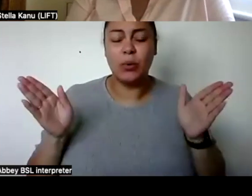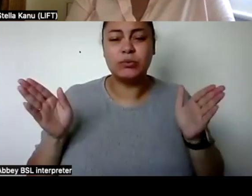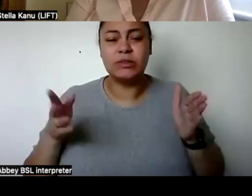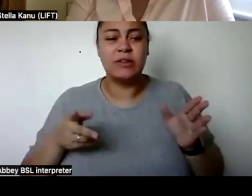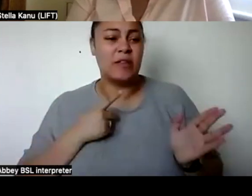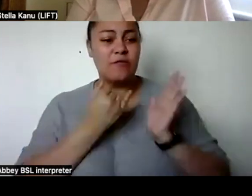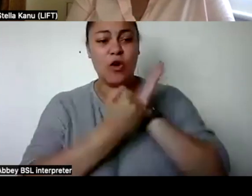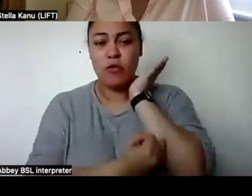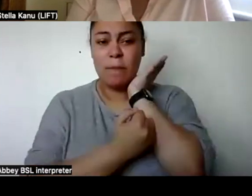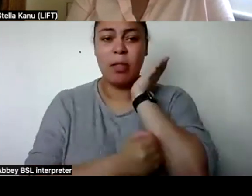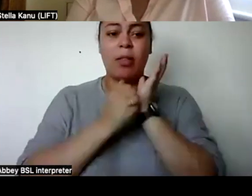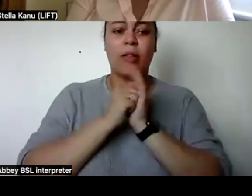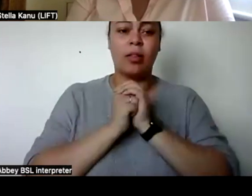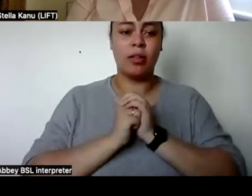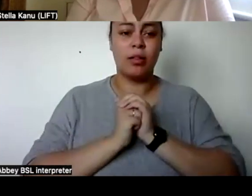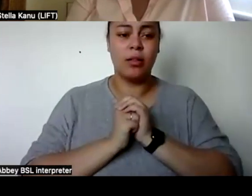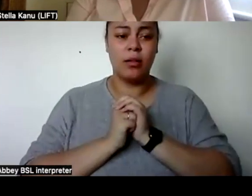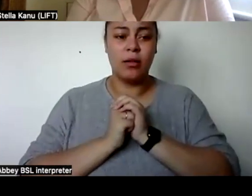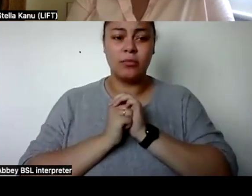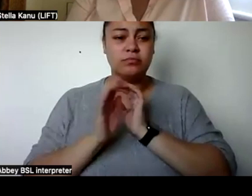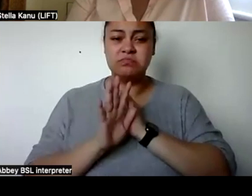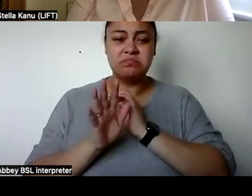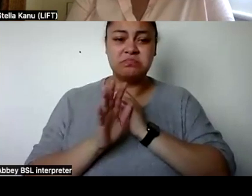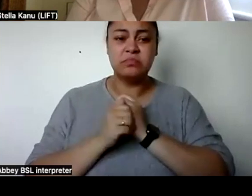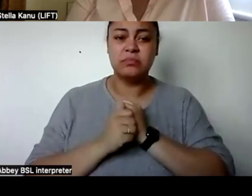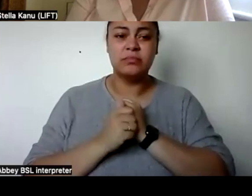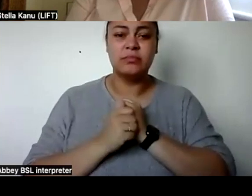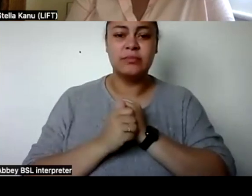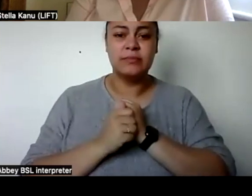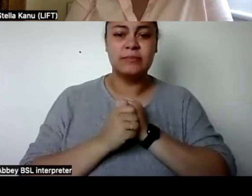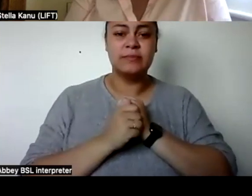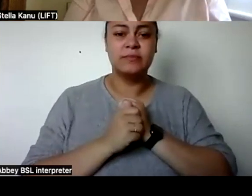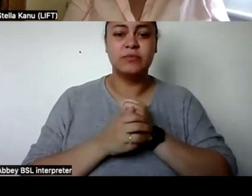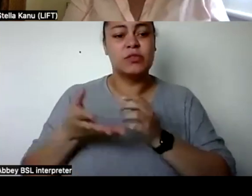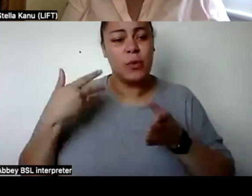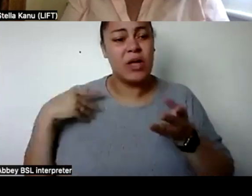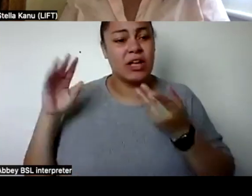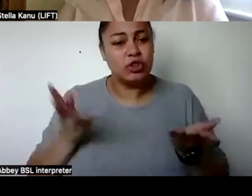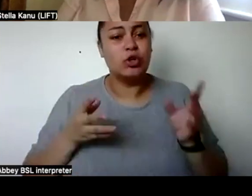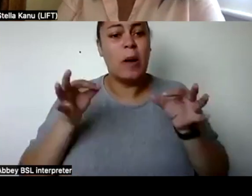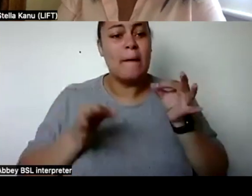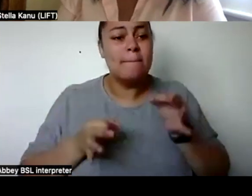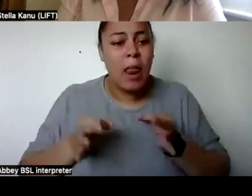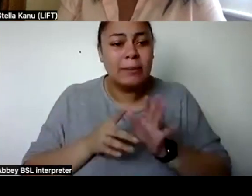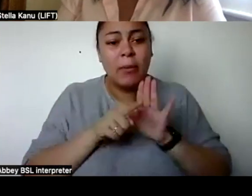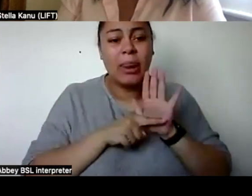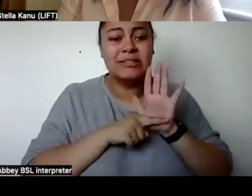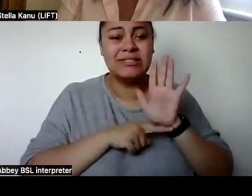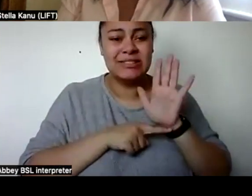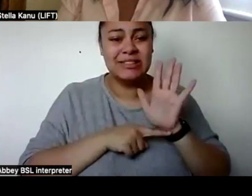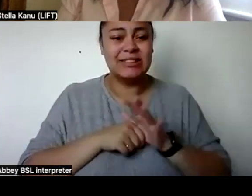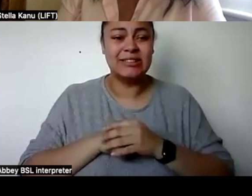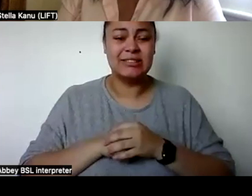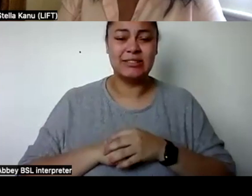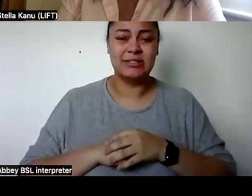I had experiences where we didn't do that well. So over time, I introduced policies to try to ensure that we did it better in the